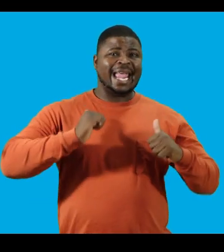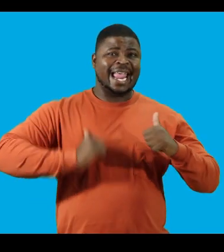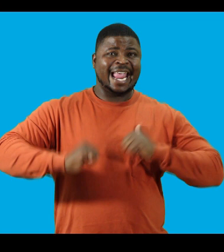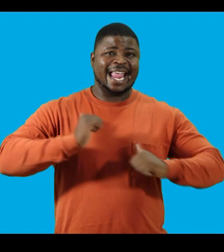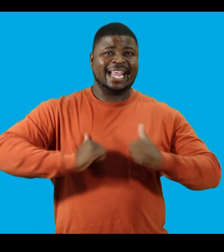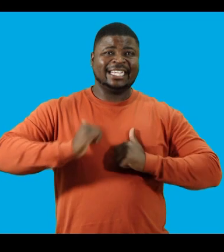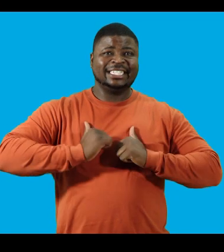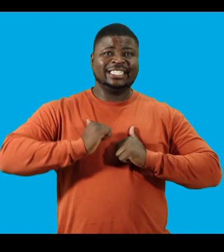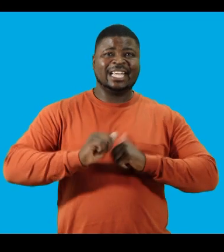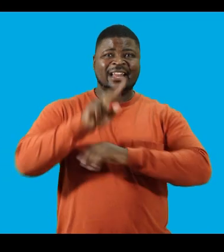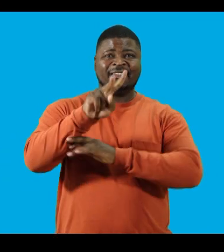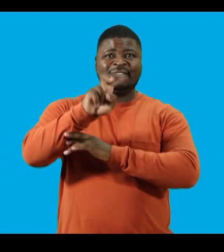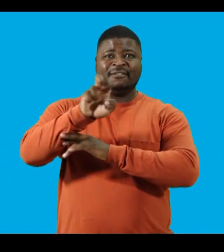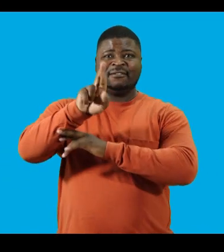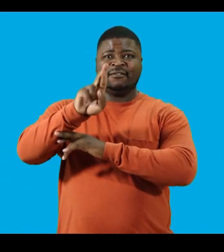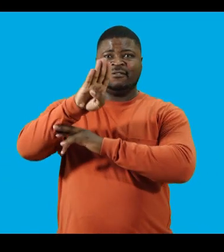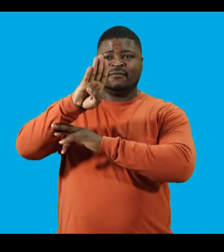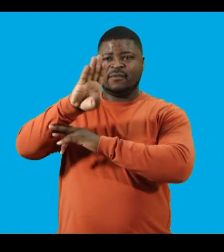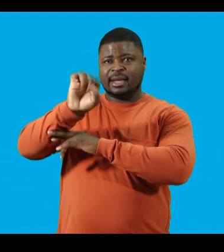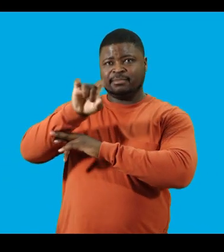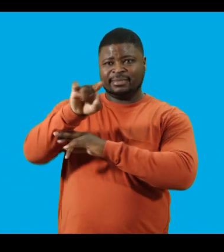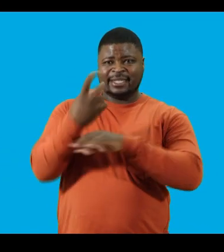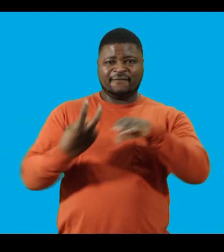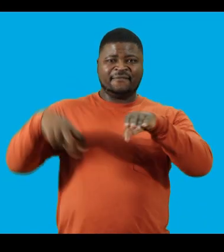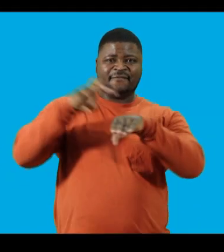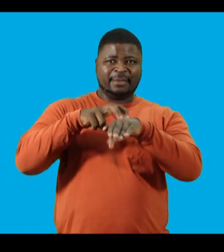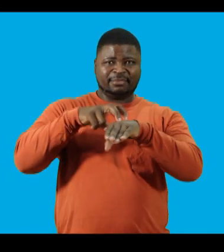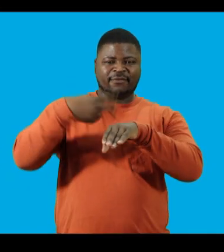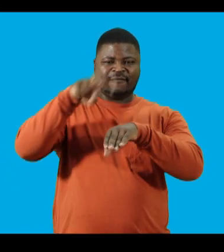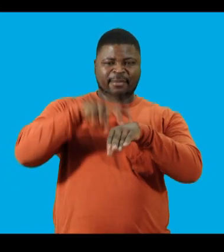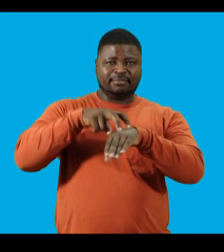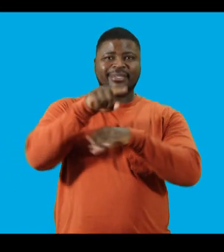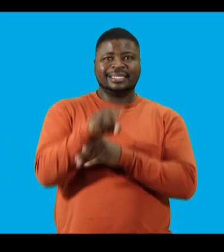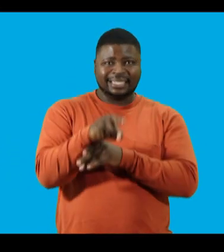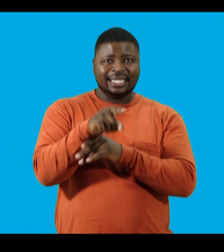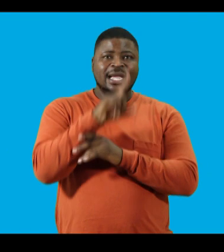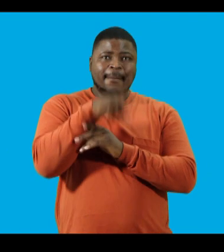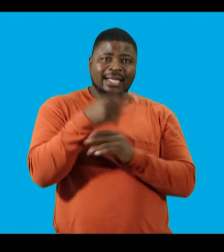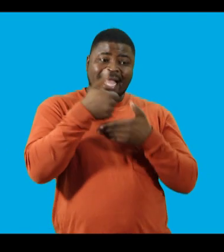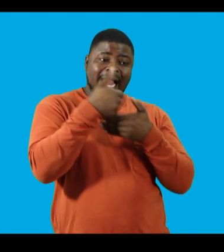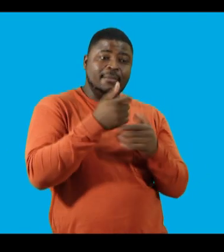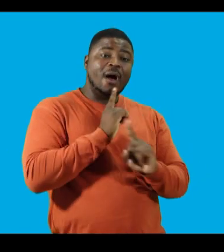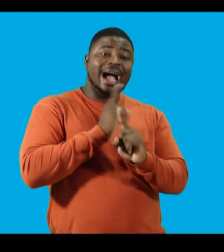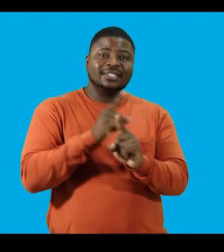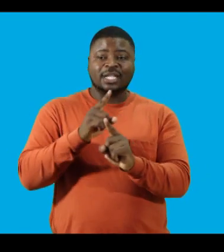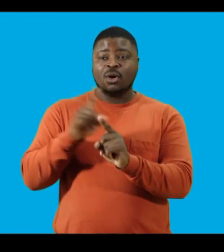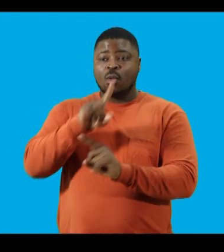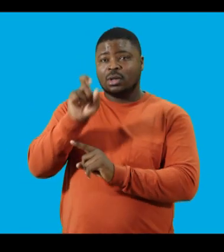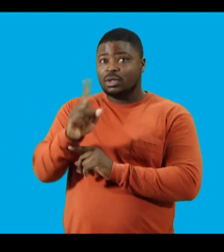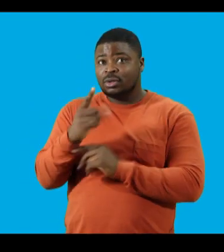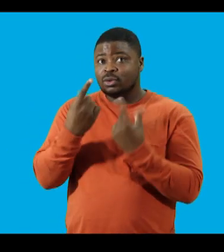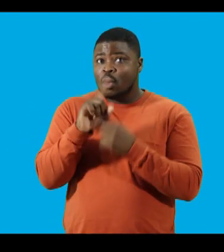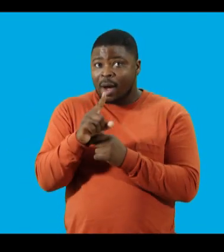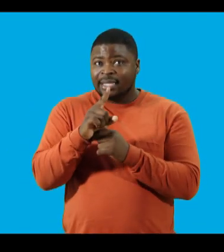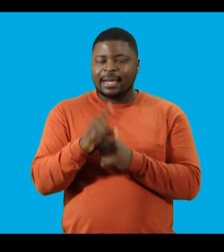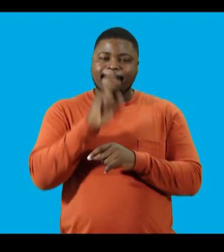The action verbs that you need to look out for is going to guide you to answer the questions is